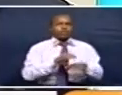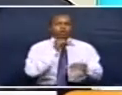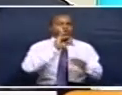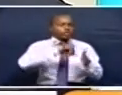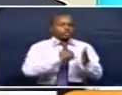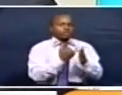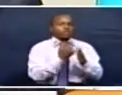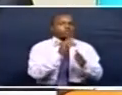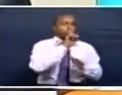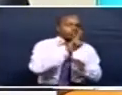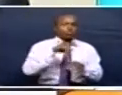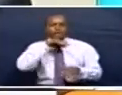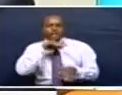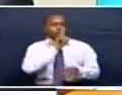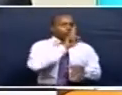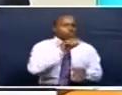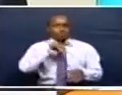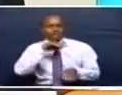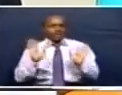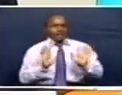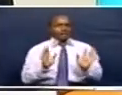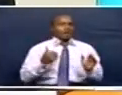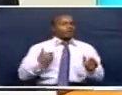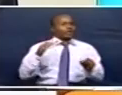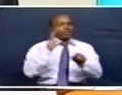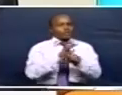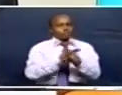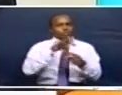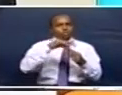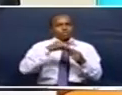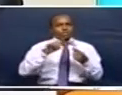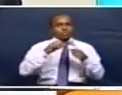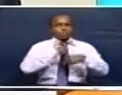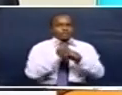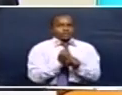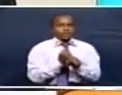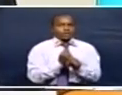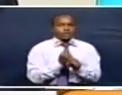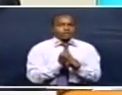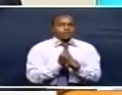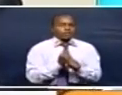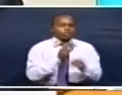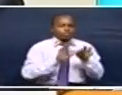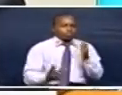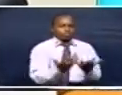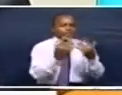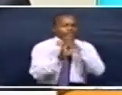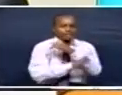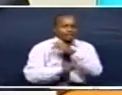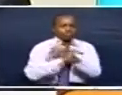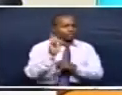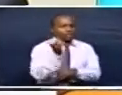Raila. Uhuru and Raila. So there's a lot of choices that we can make. We don't need to burn our country because